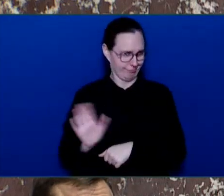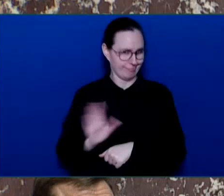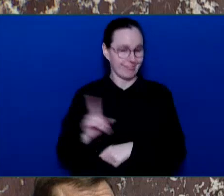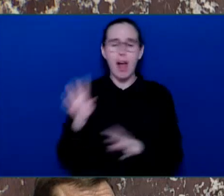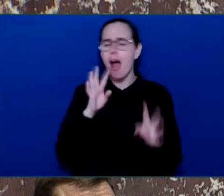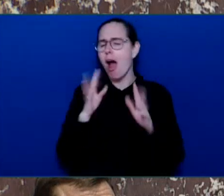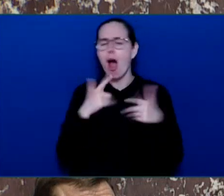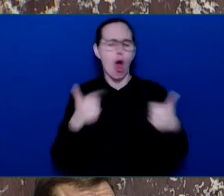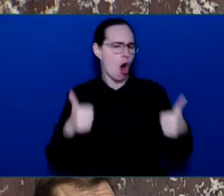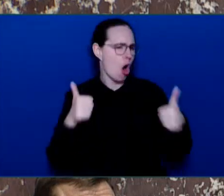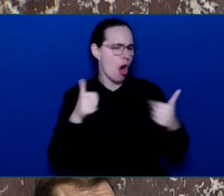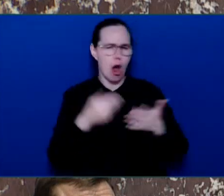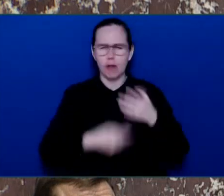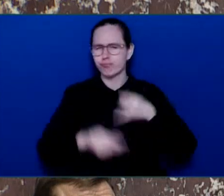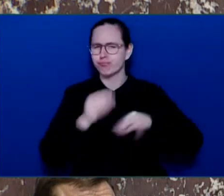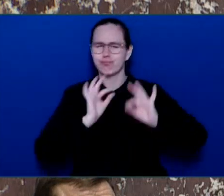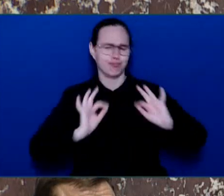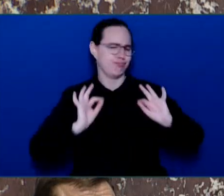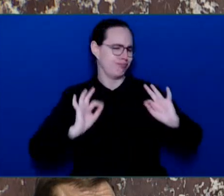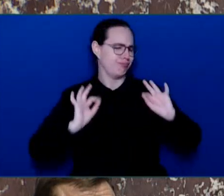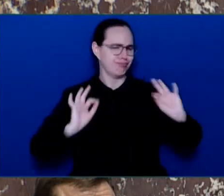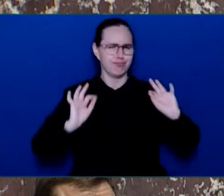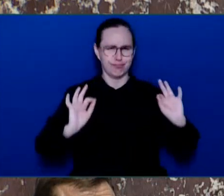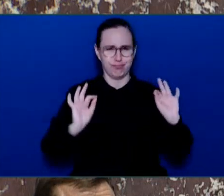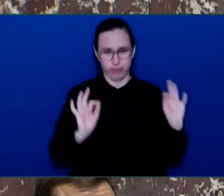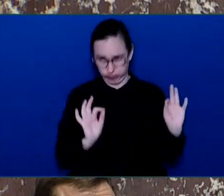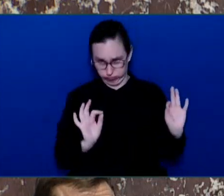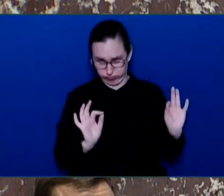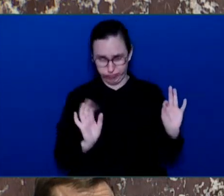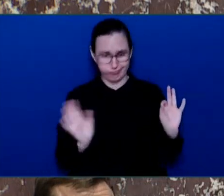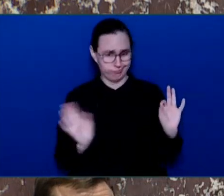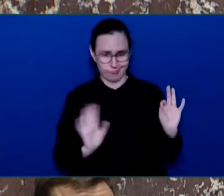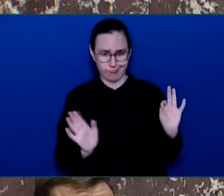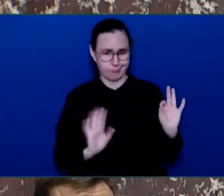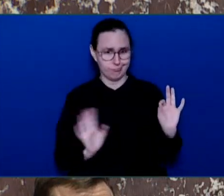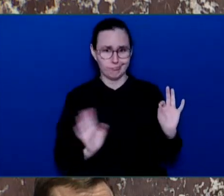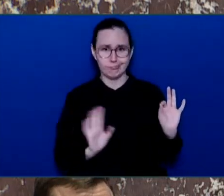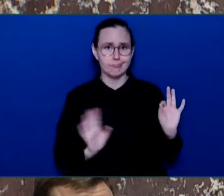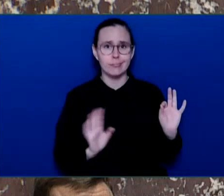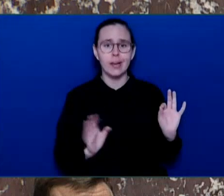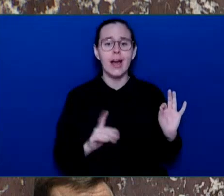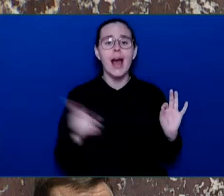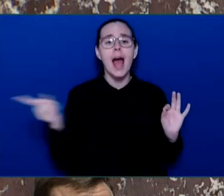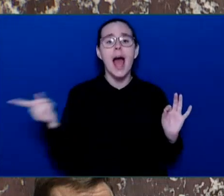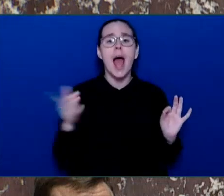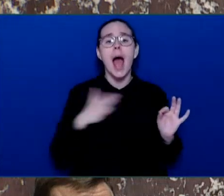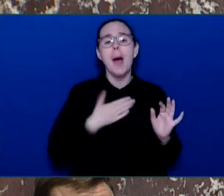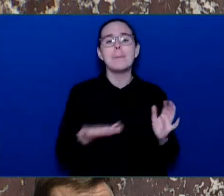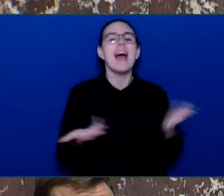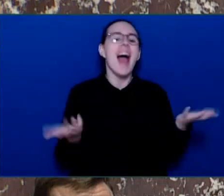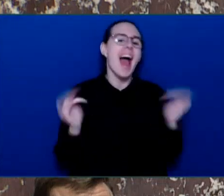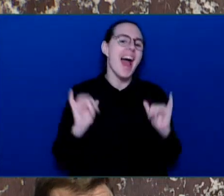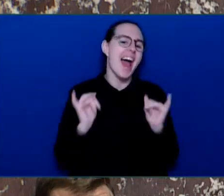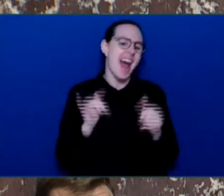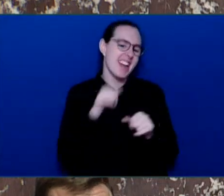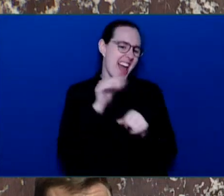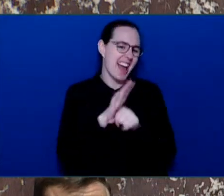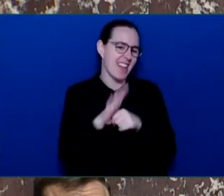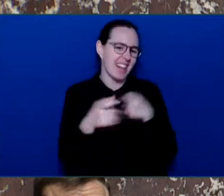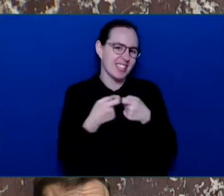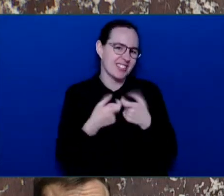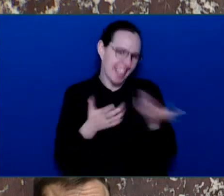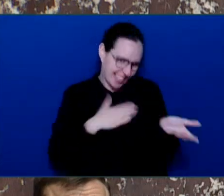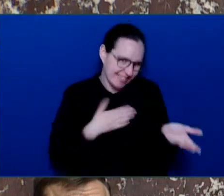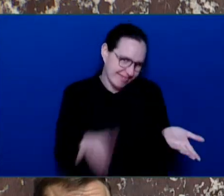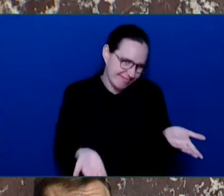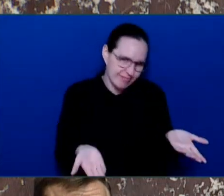come back because they're finally acknowledging they don't have enough power. And this is the government whose energy minister just last week wrote a note saying, we